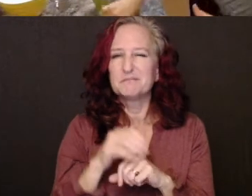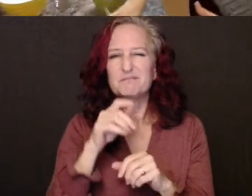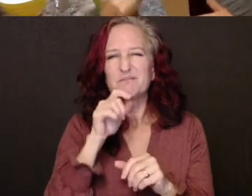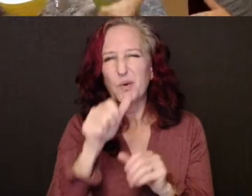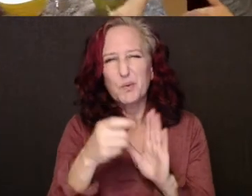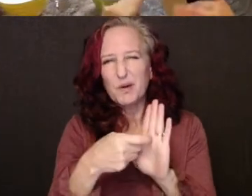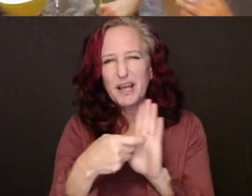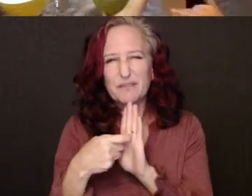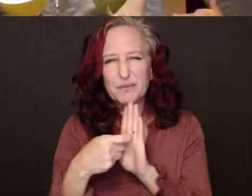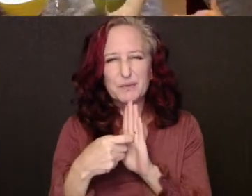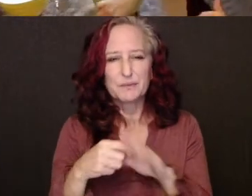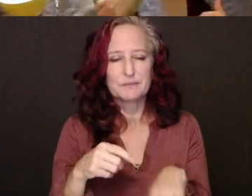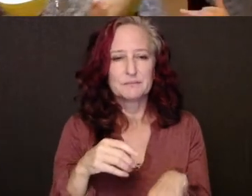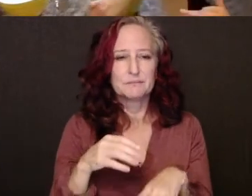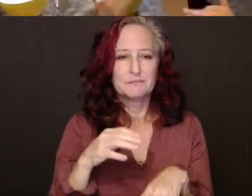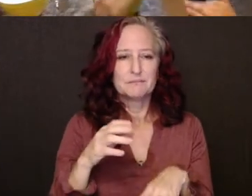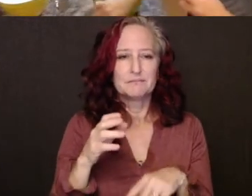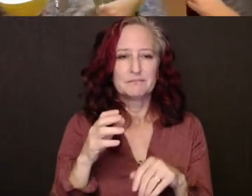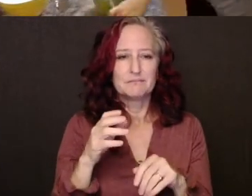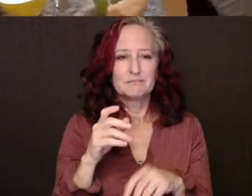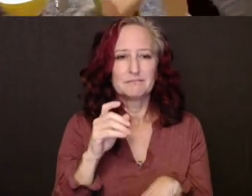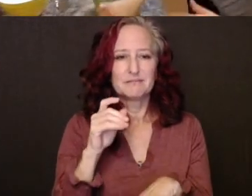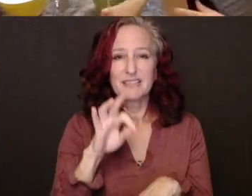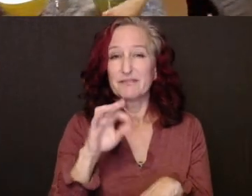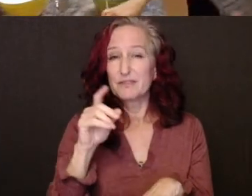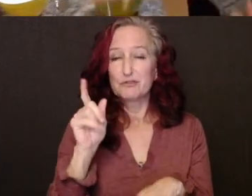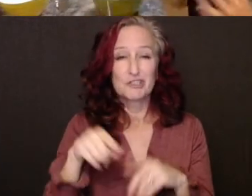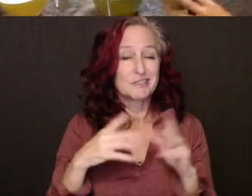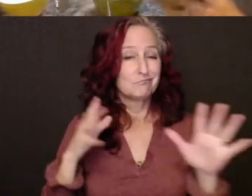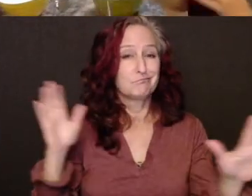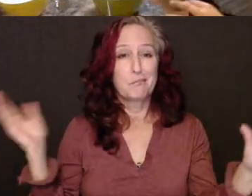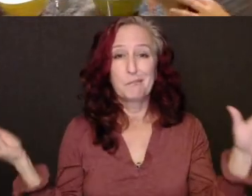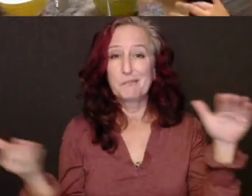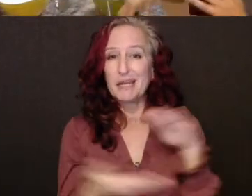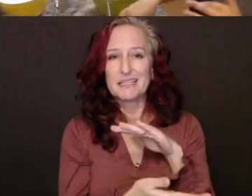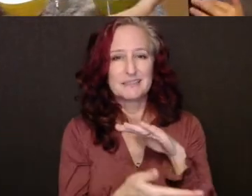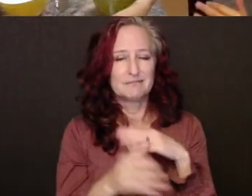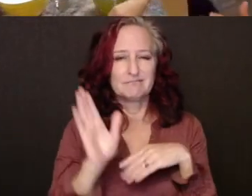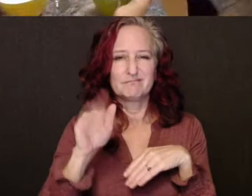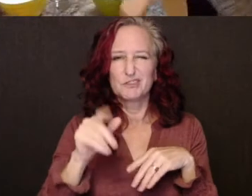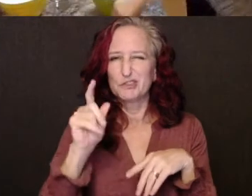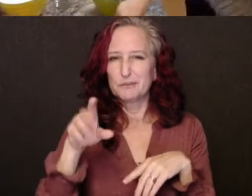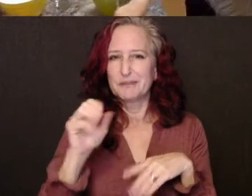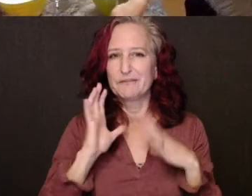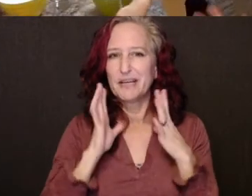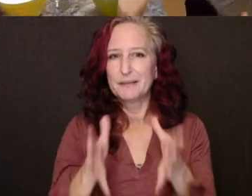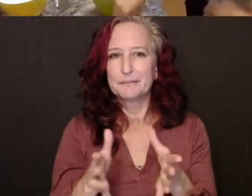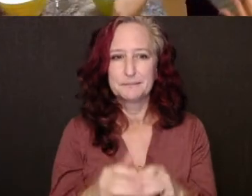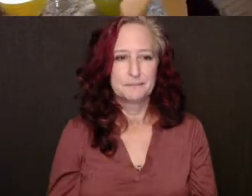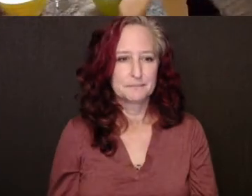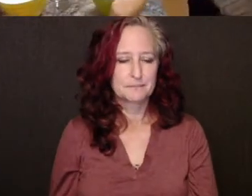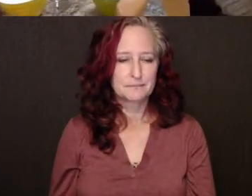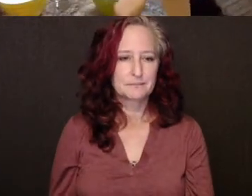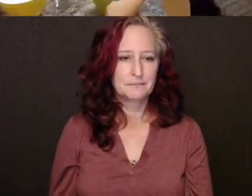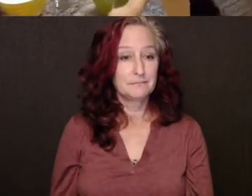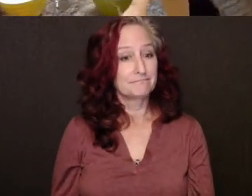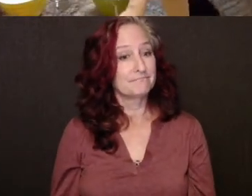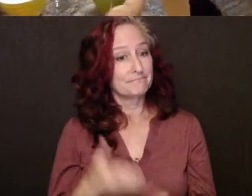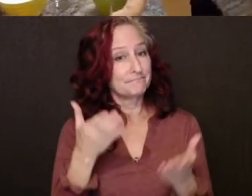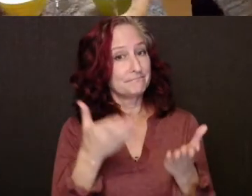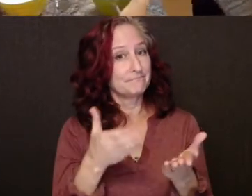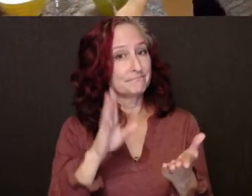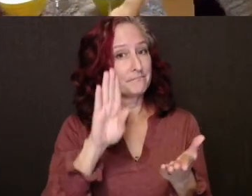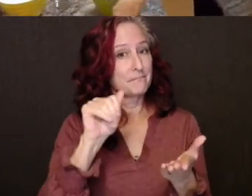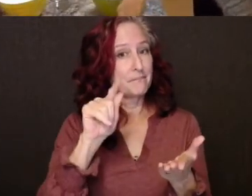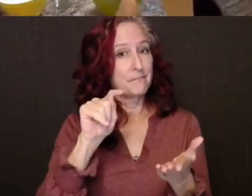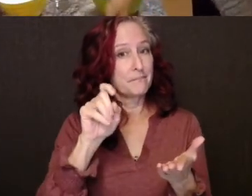leave their batter to sit to kind of incorporate and combine for a little while. Up to 30 minutes, you can